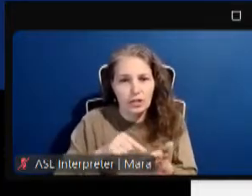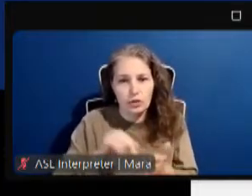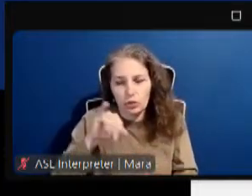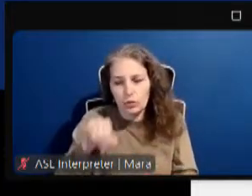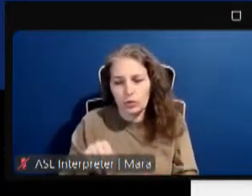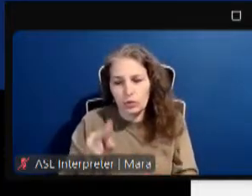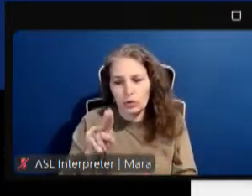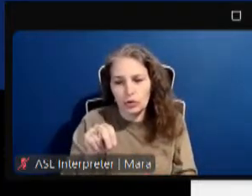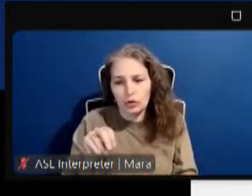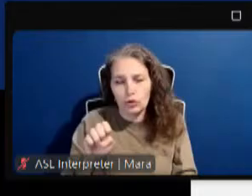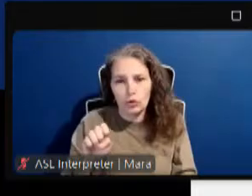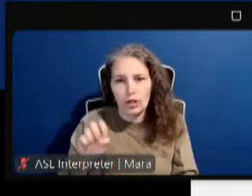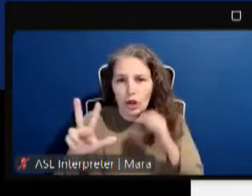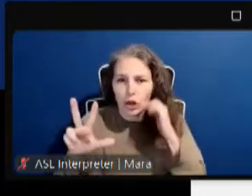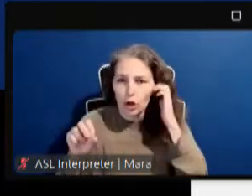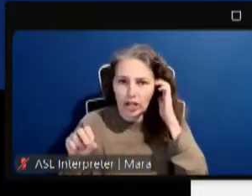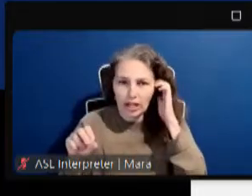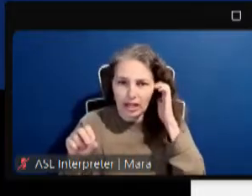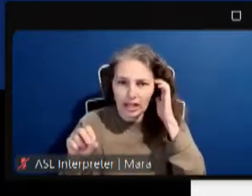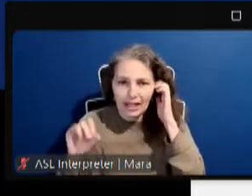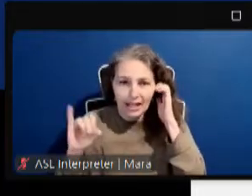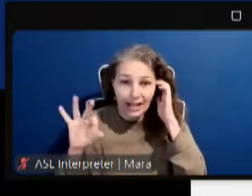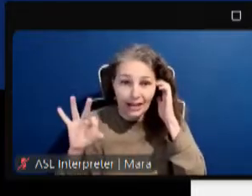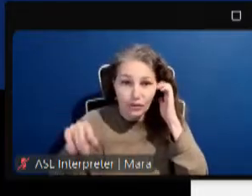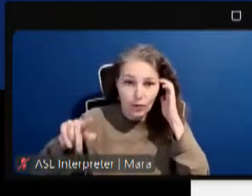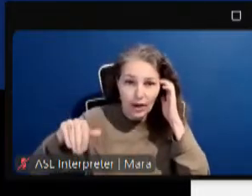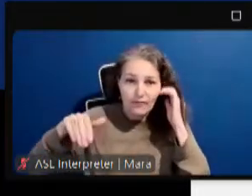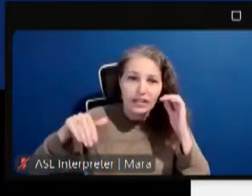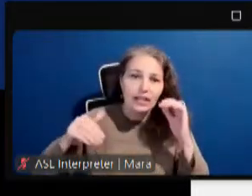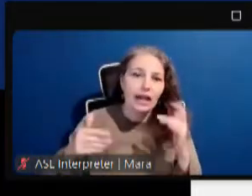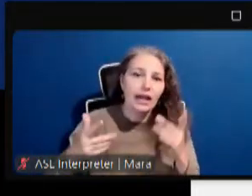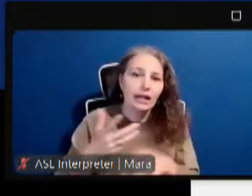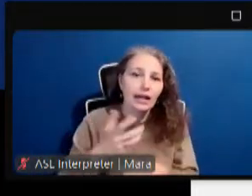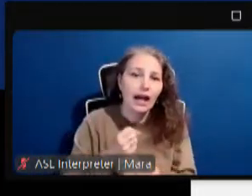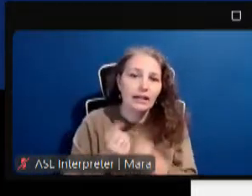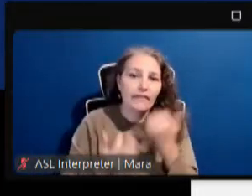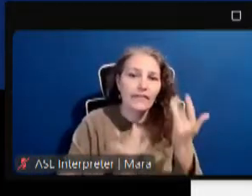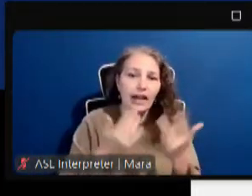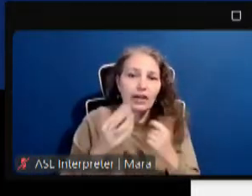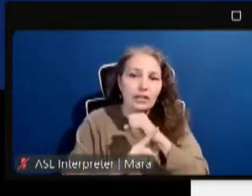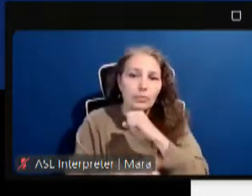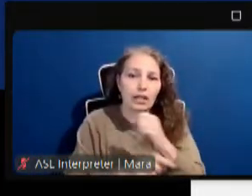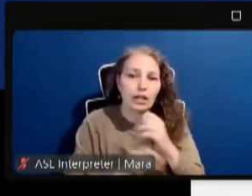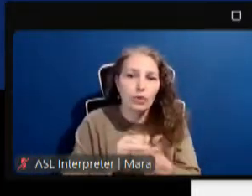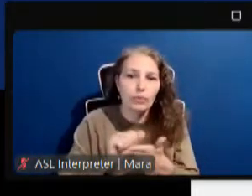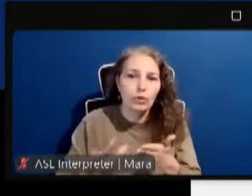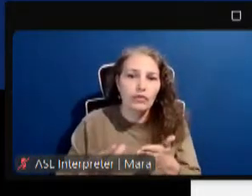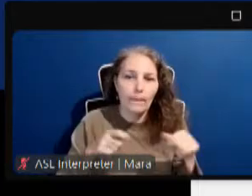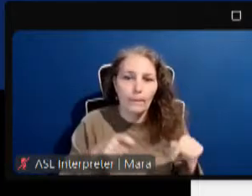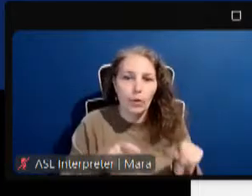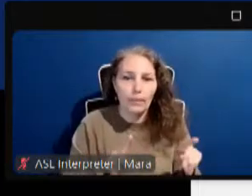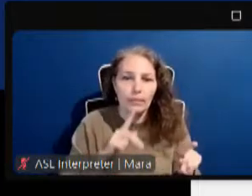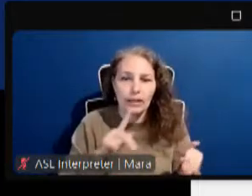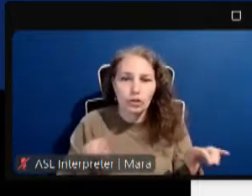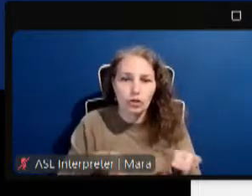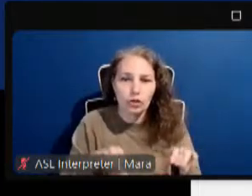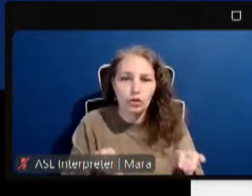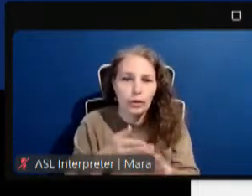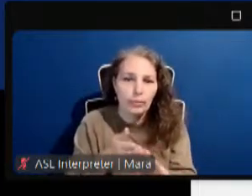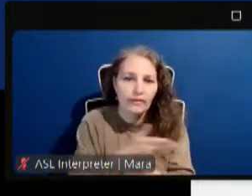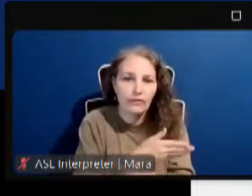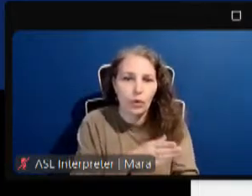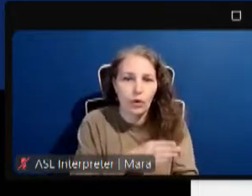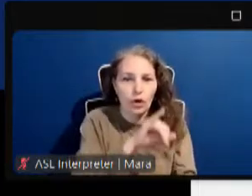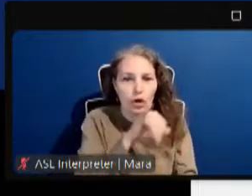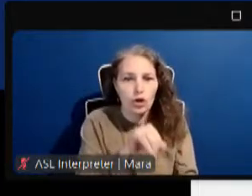a fire debris removal permit to do so before June 1st. Over the next couple of weeks, we are going to continue